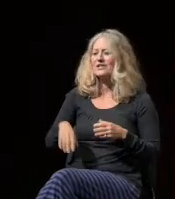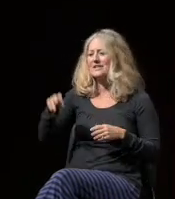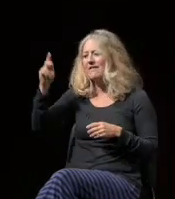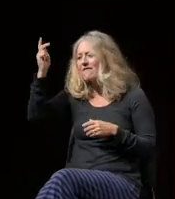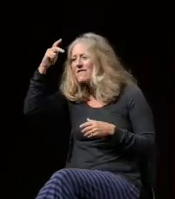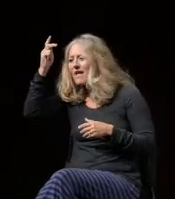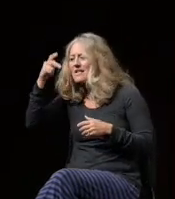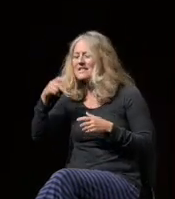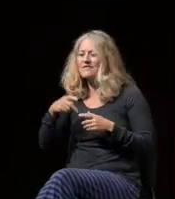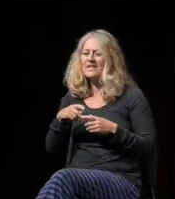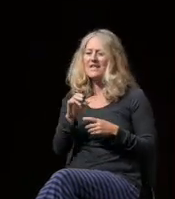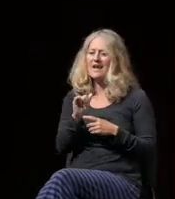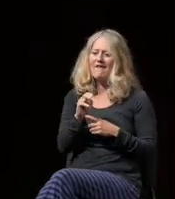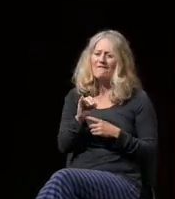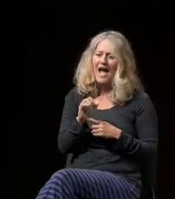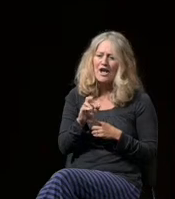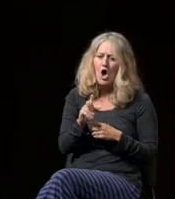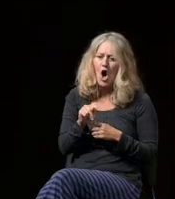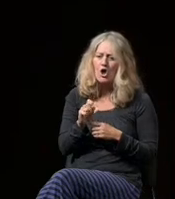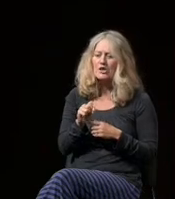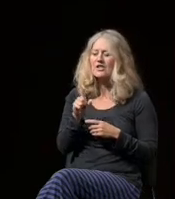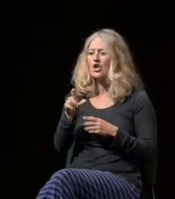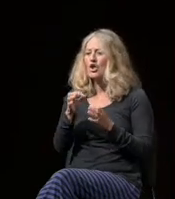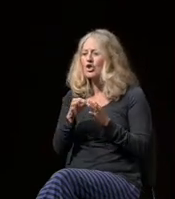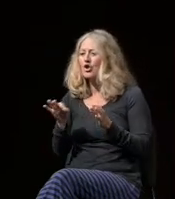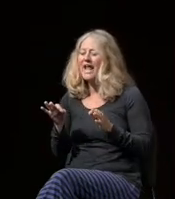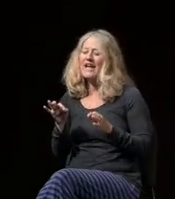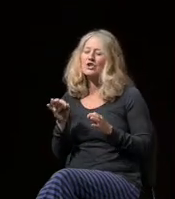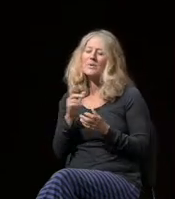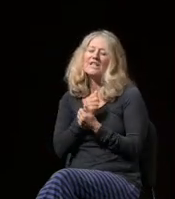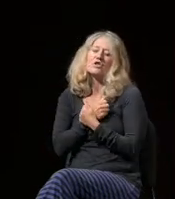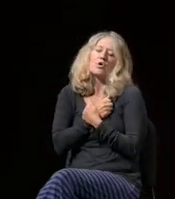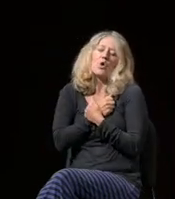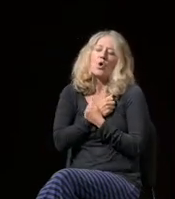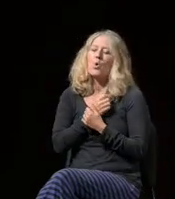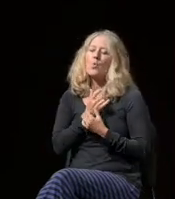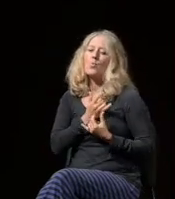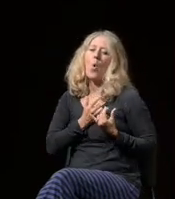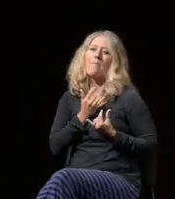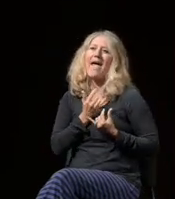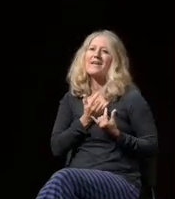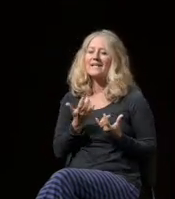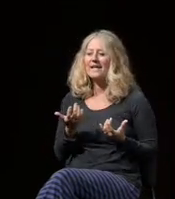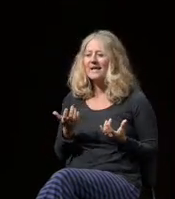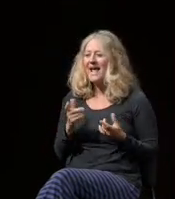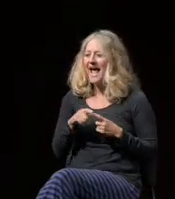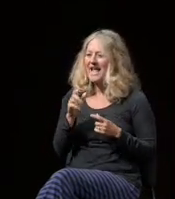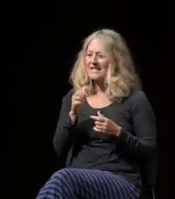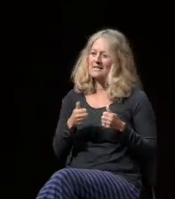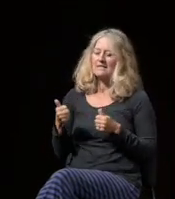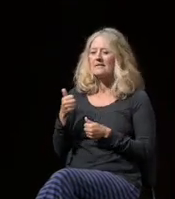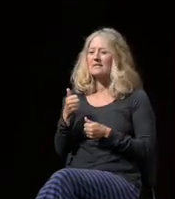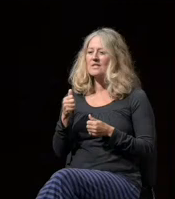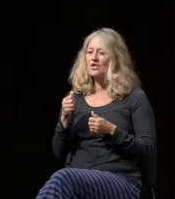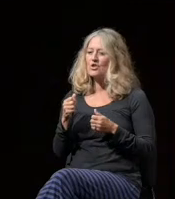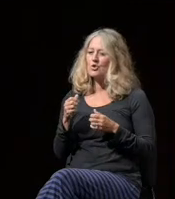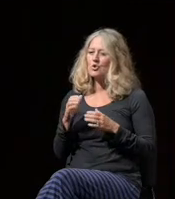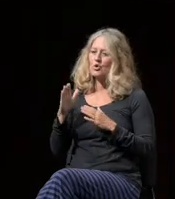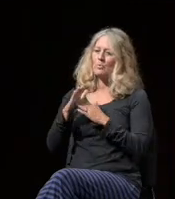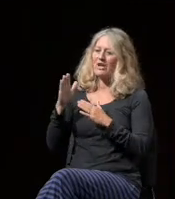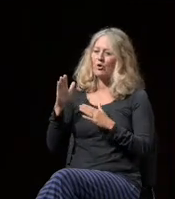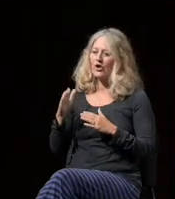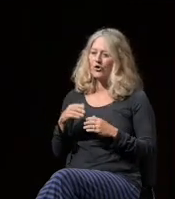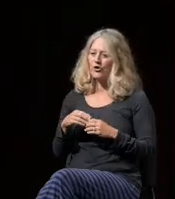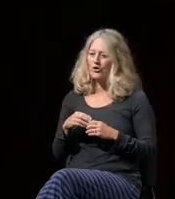the fine arts, that your language is romantic, and that your literature is superior. And it defines you and your people